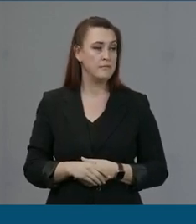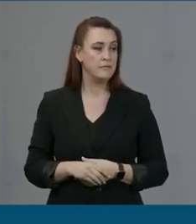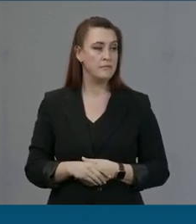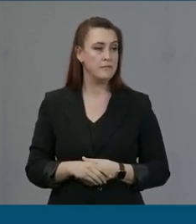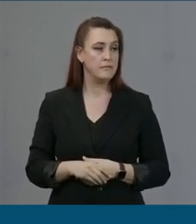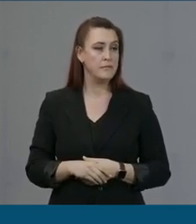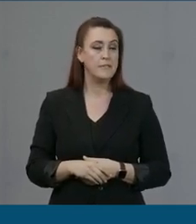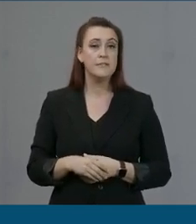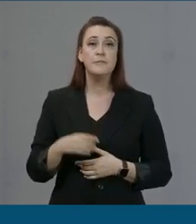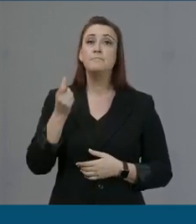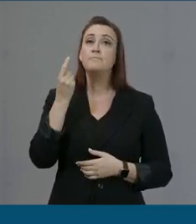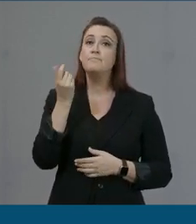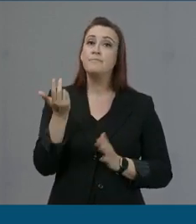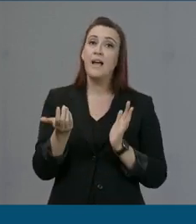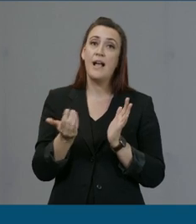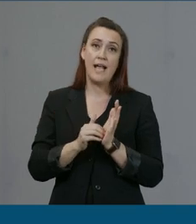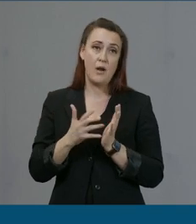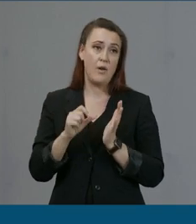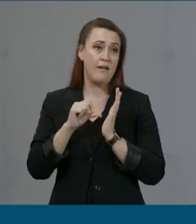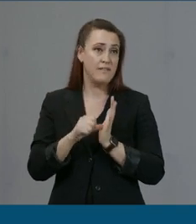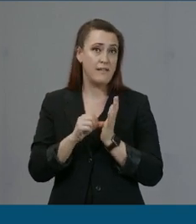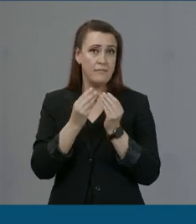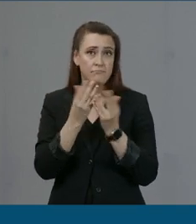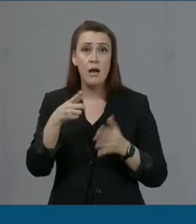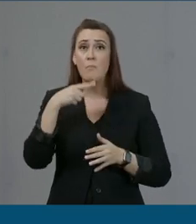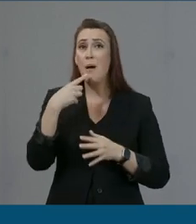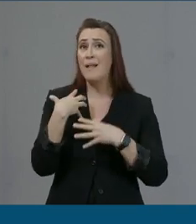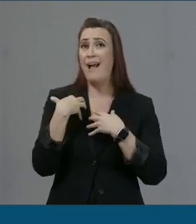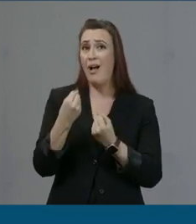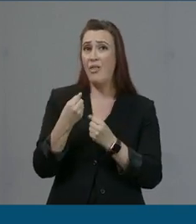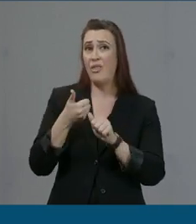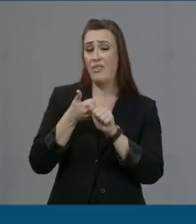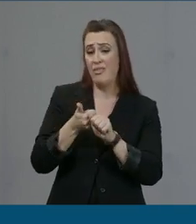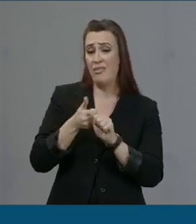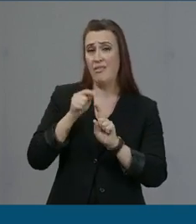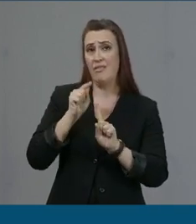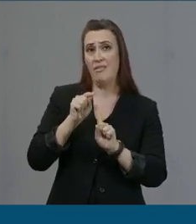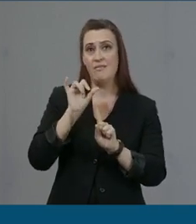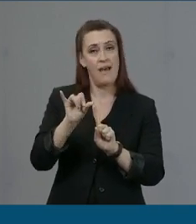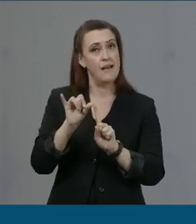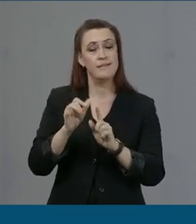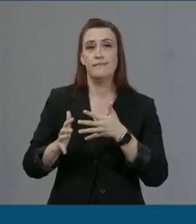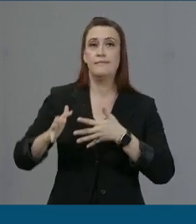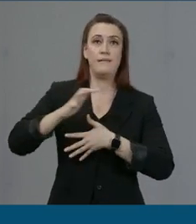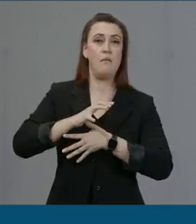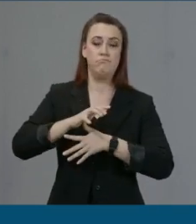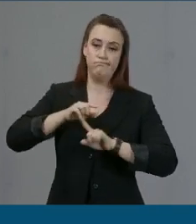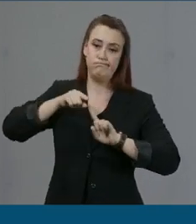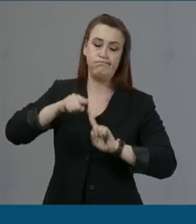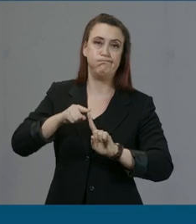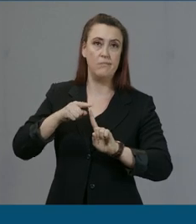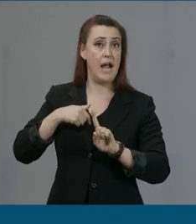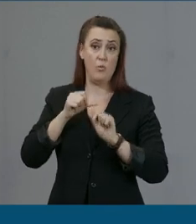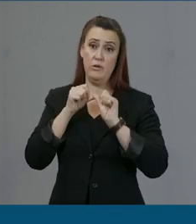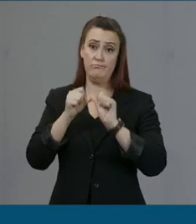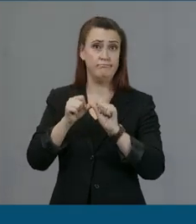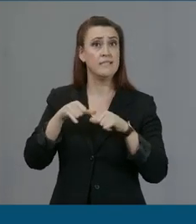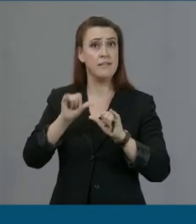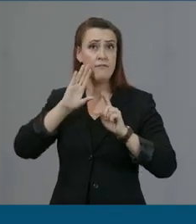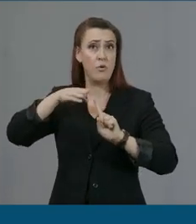course, I want to say again, public health has been the top concern, and it will remain the top